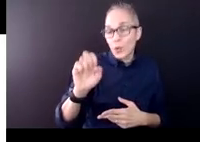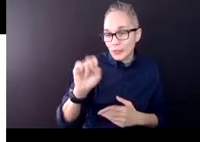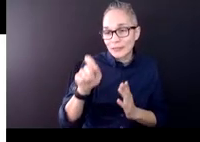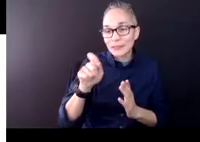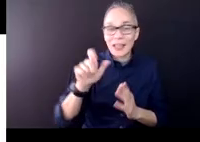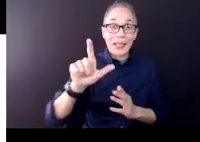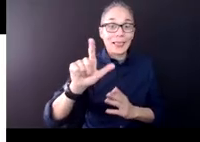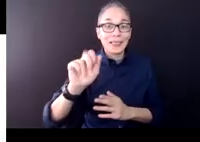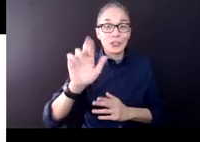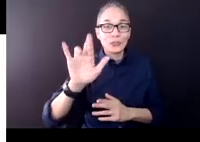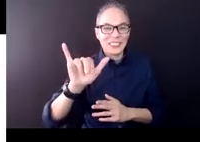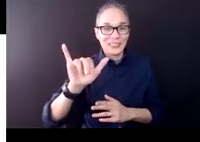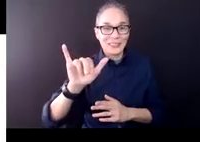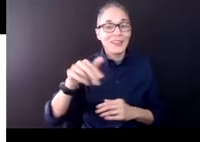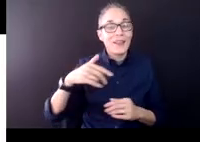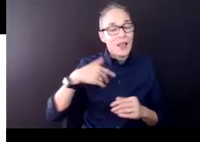have students